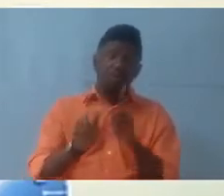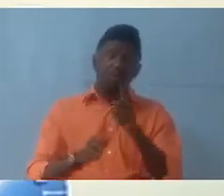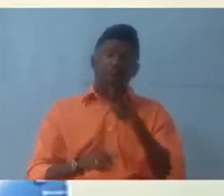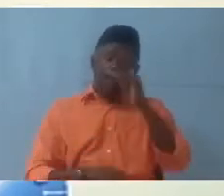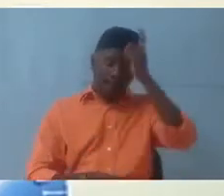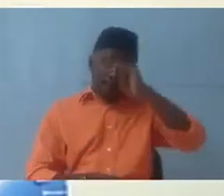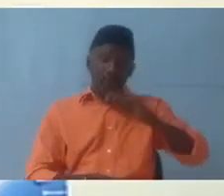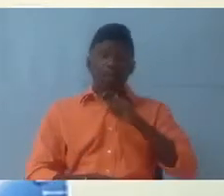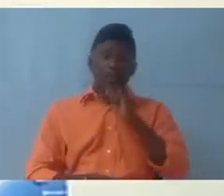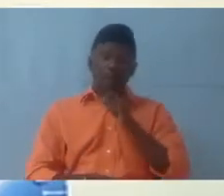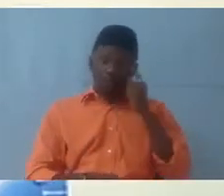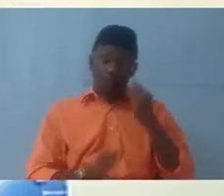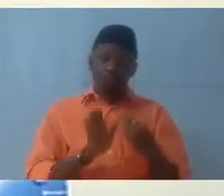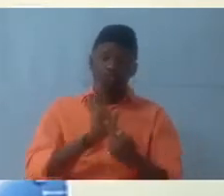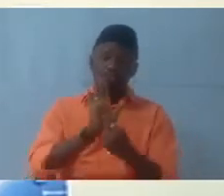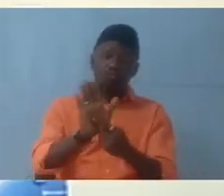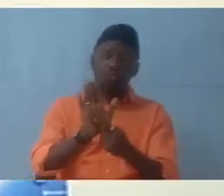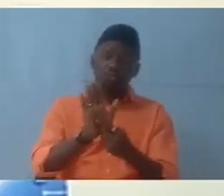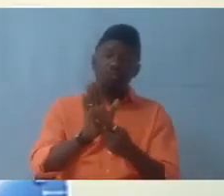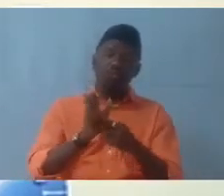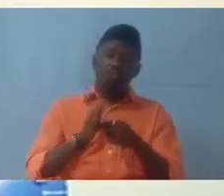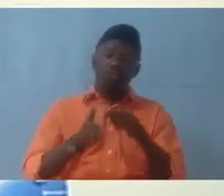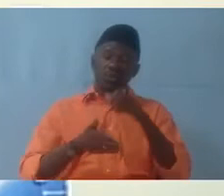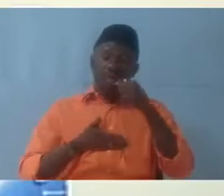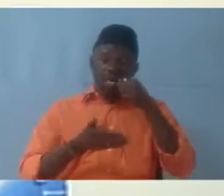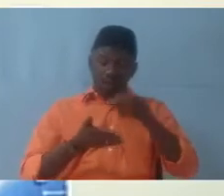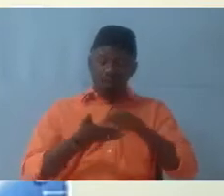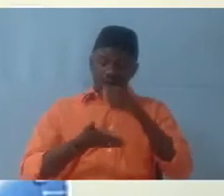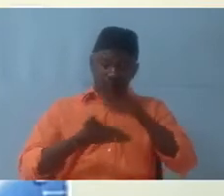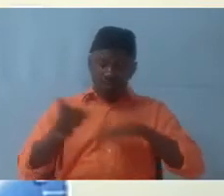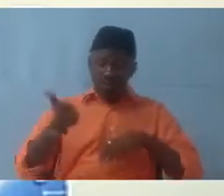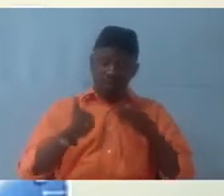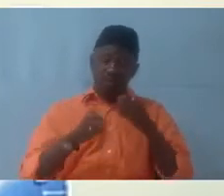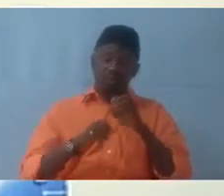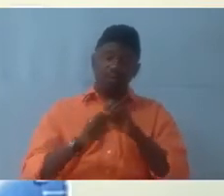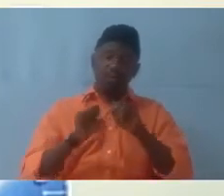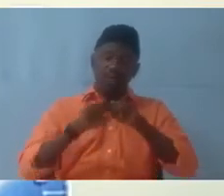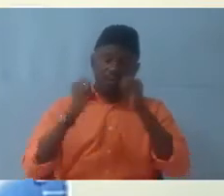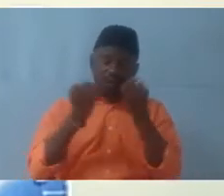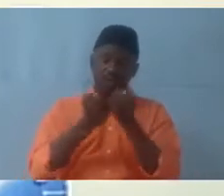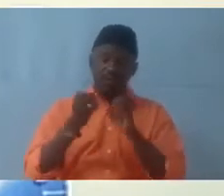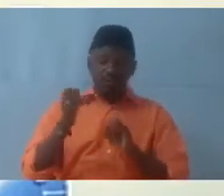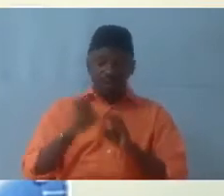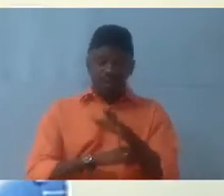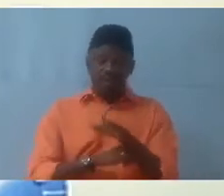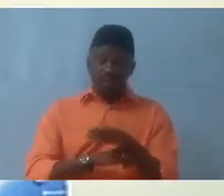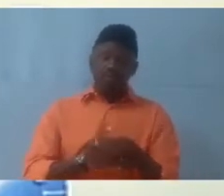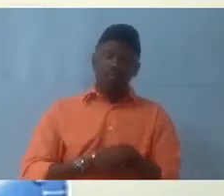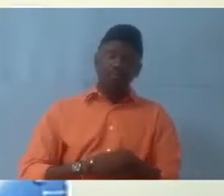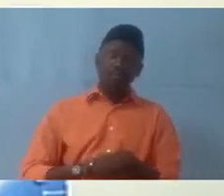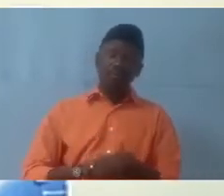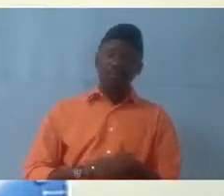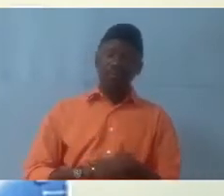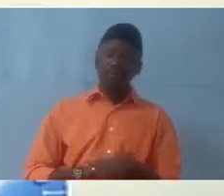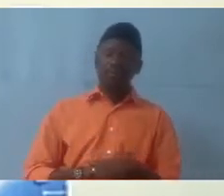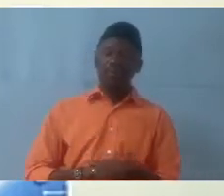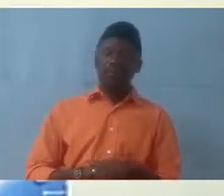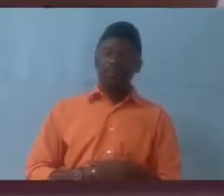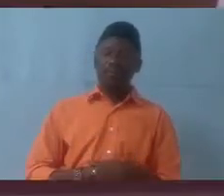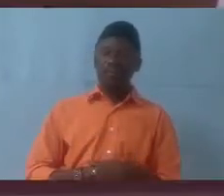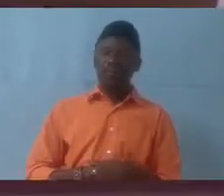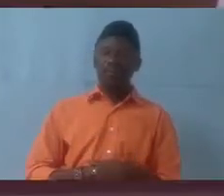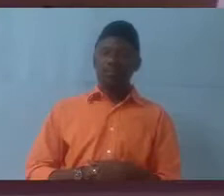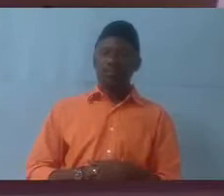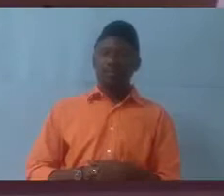nak xama ban case la won way nak amna dogal bo xamne mu ngi jugge kon ci kaw won ko nak di ben police officer. Yes, yes. Can you